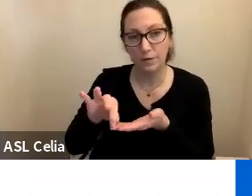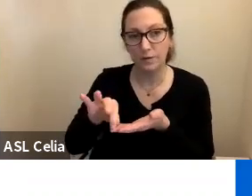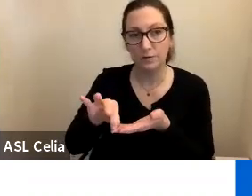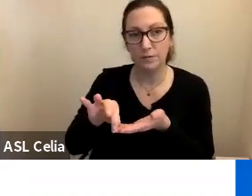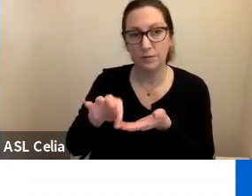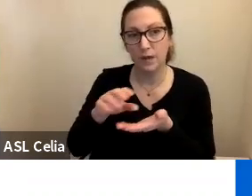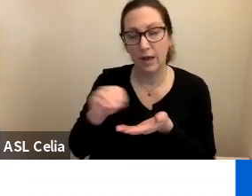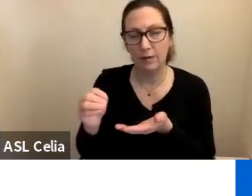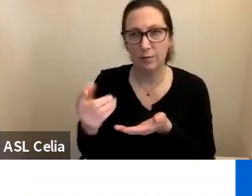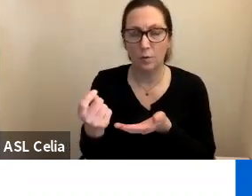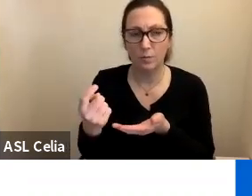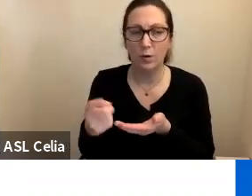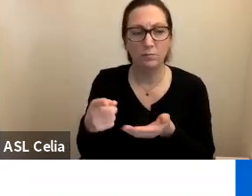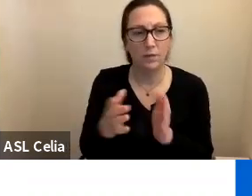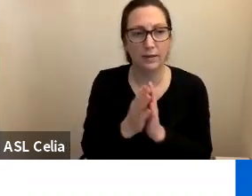one other item.